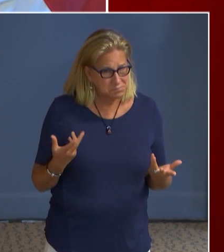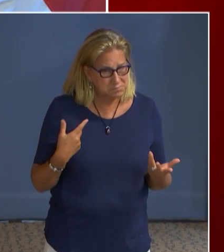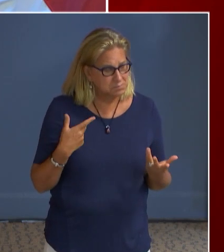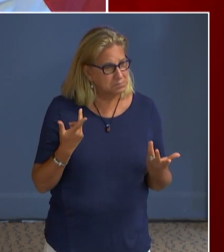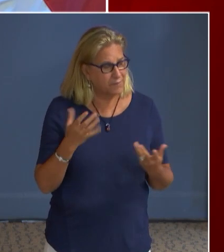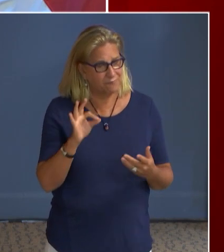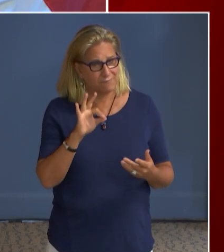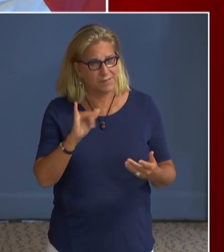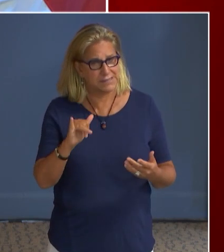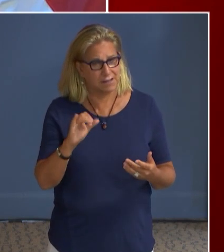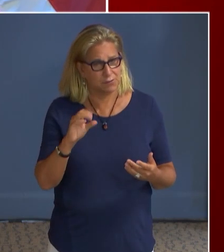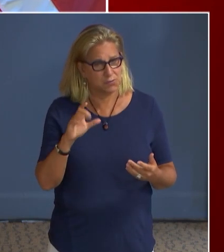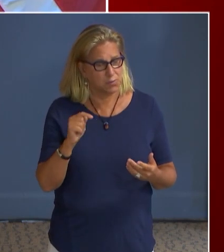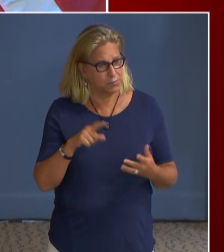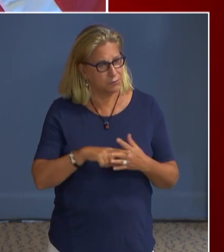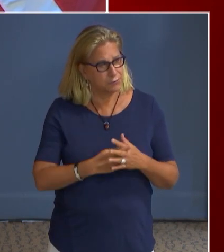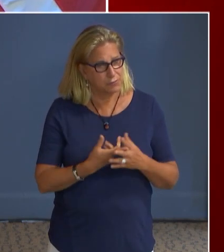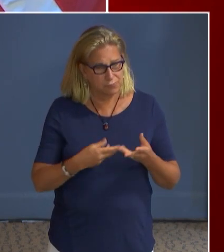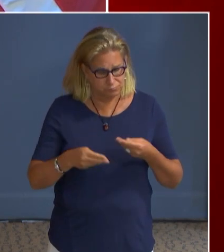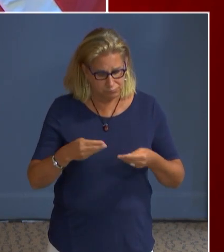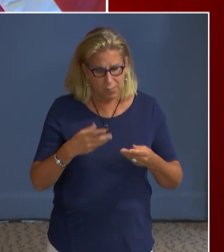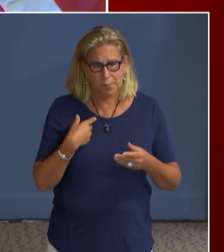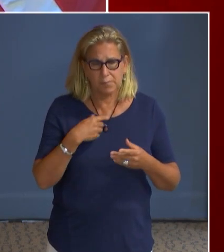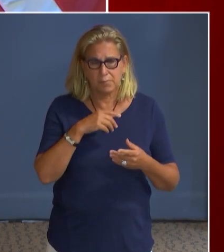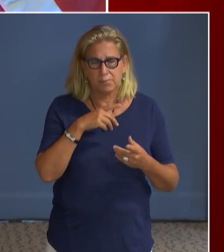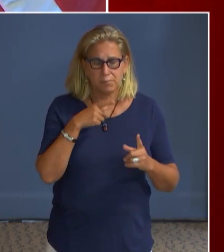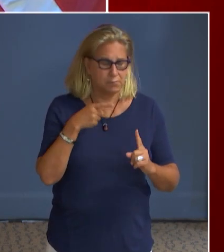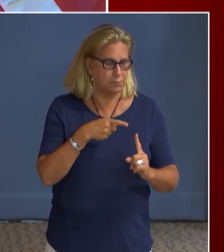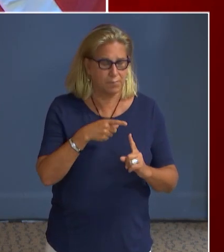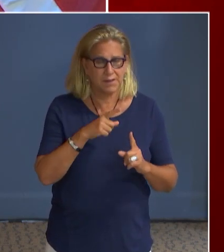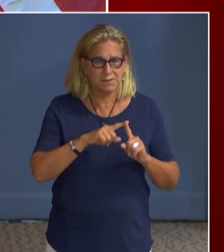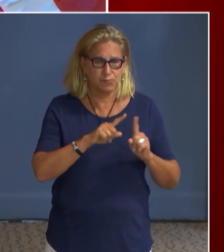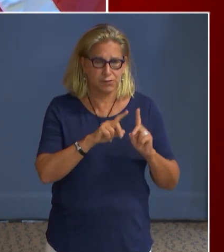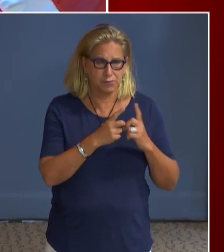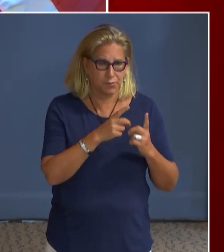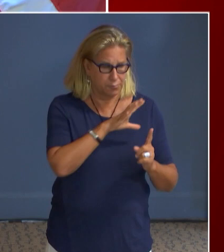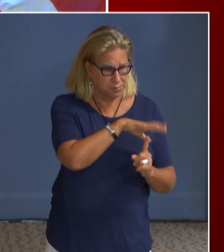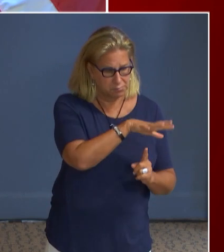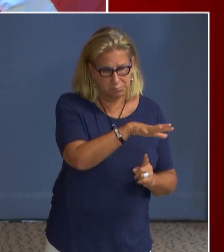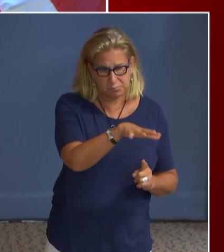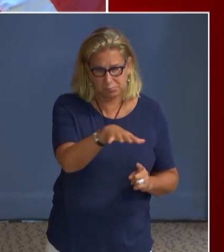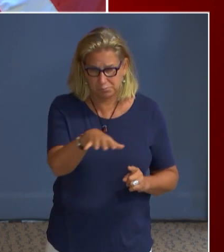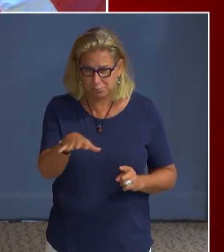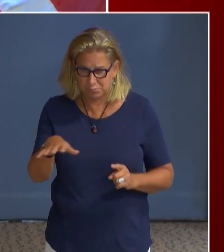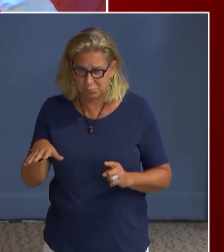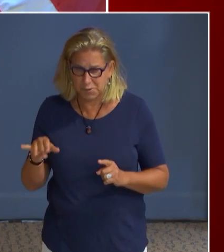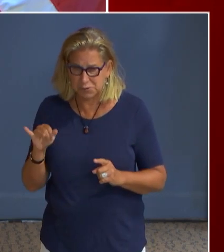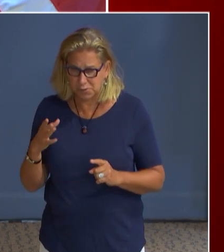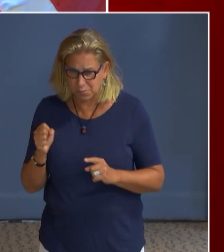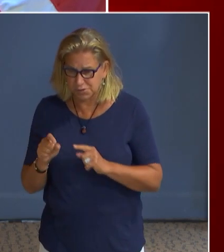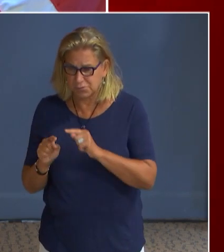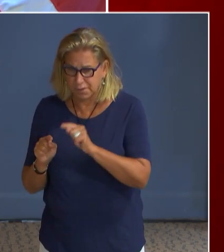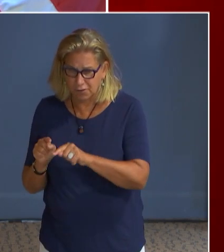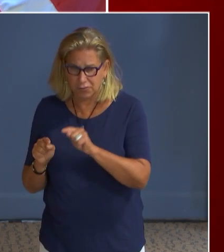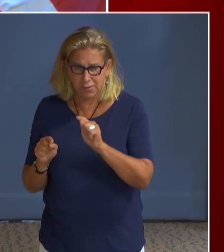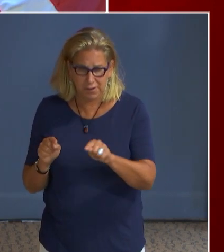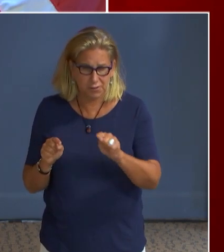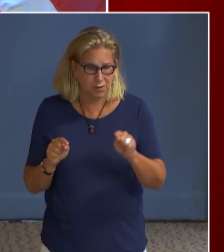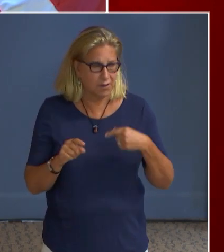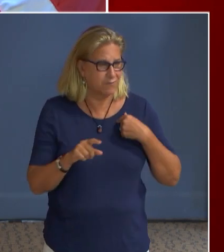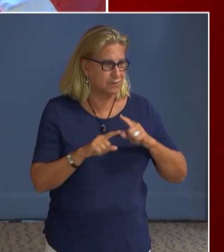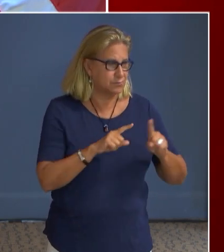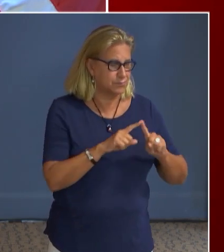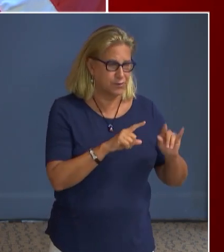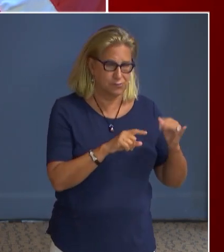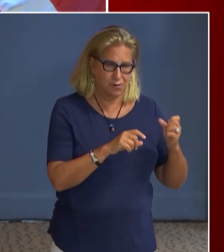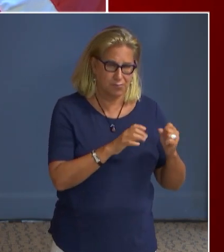specific numbers to give you, but we can get them for you on what we normally carry. But as the mayor just said, this is a combination of many factors. And then